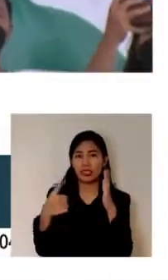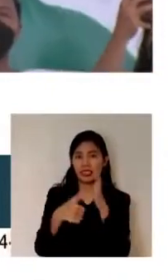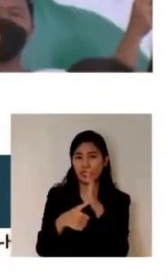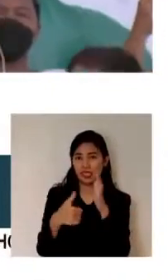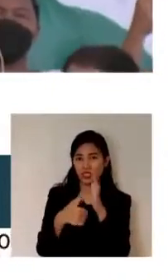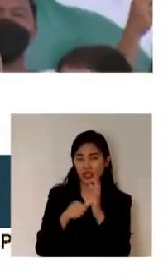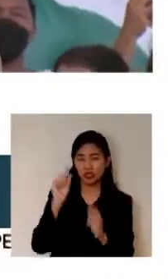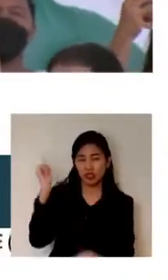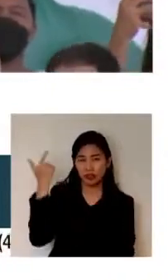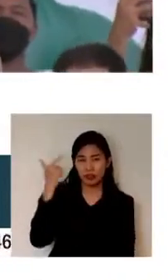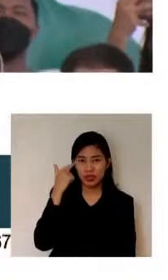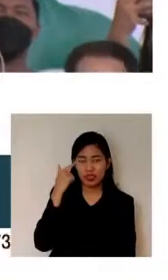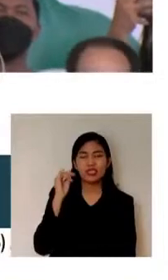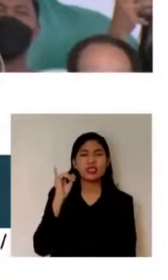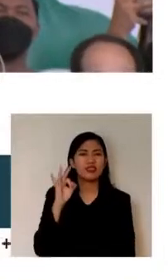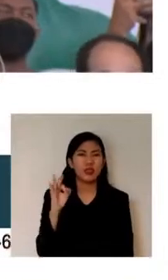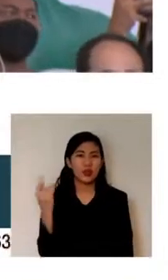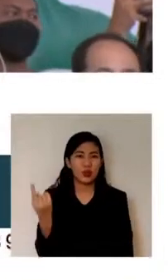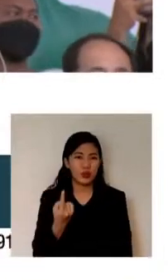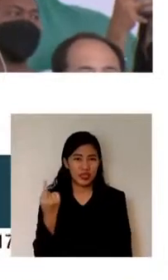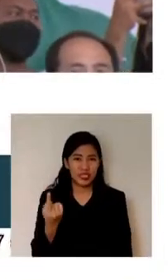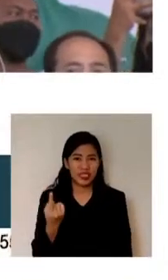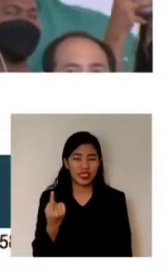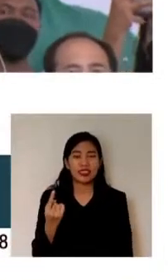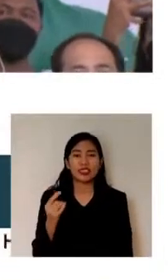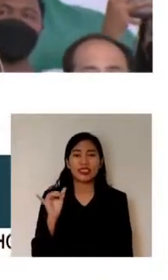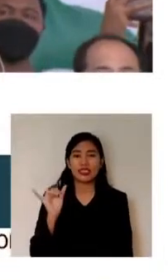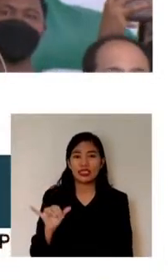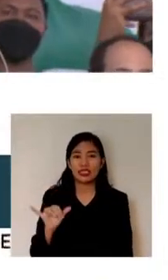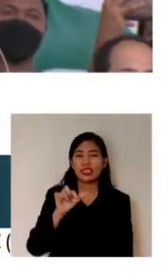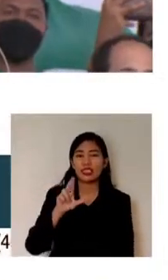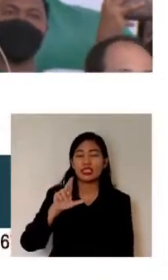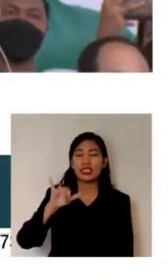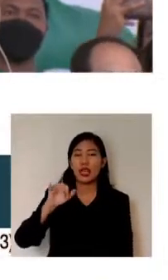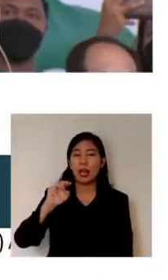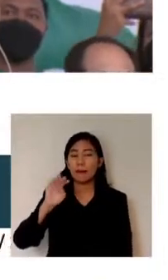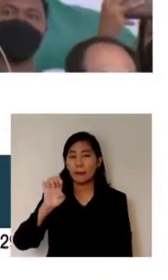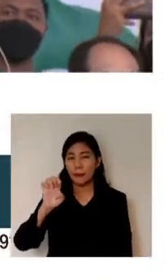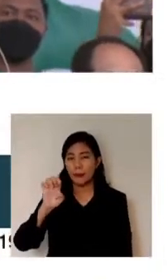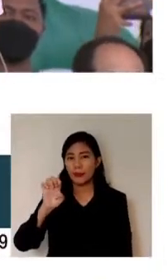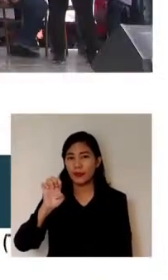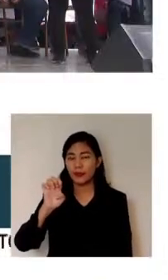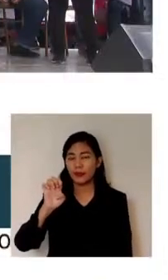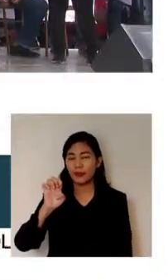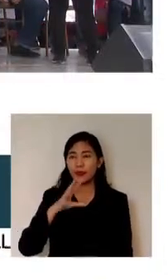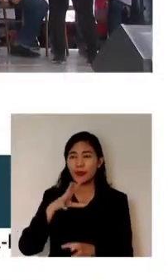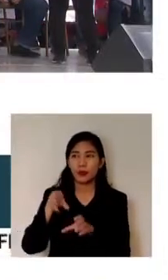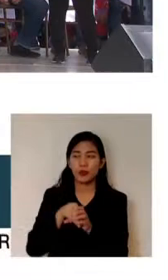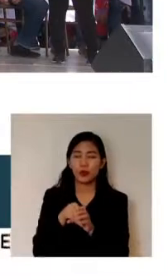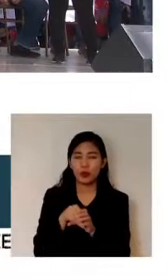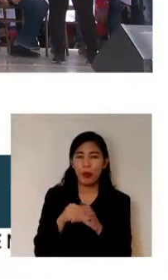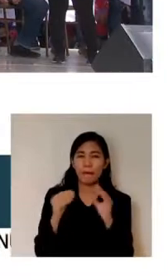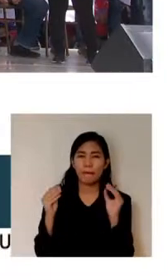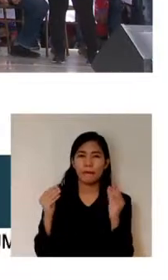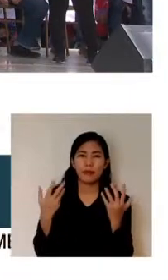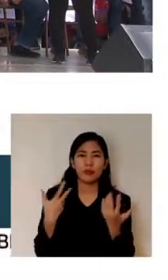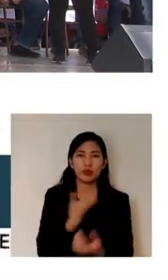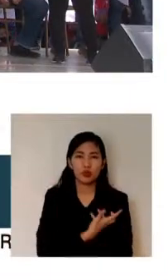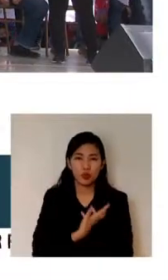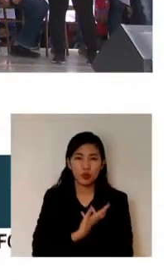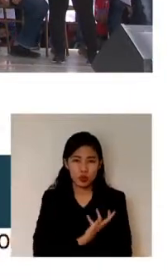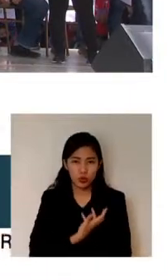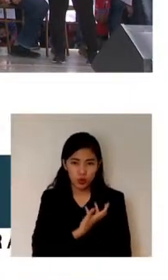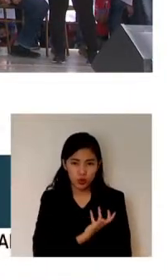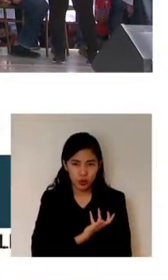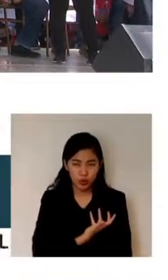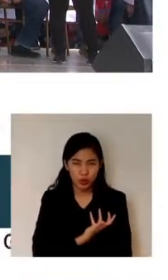crime convicted or the crime involved involves moral torpedo.